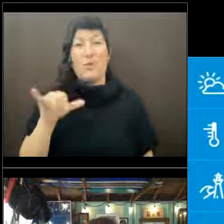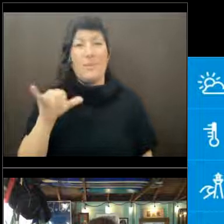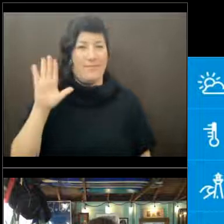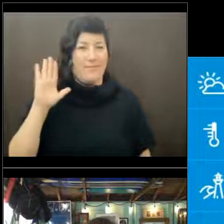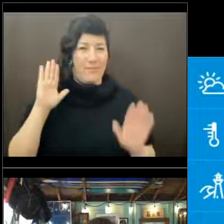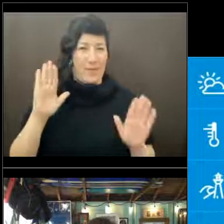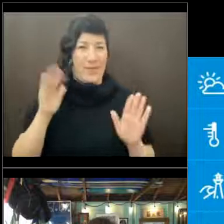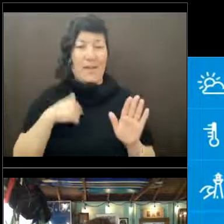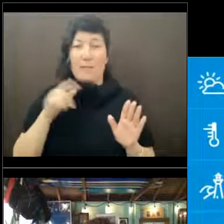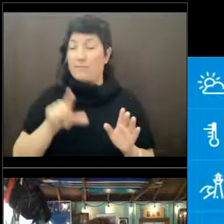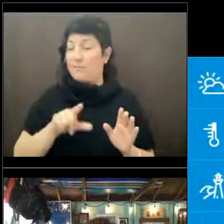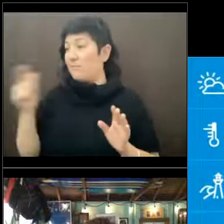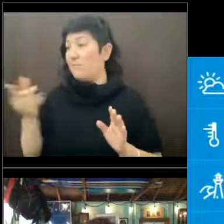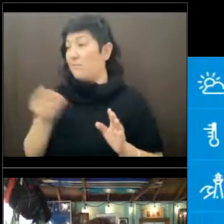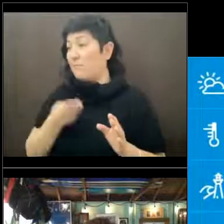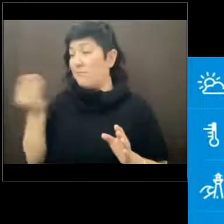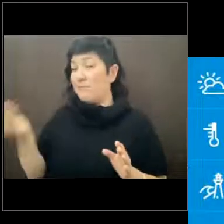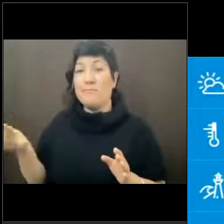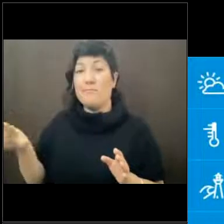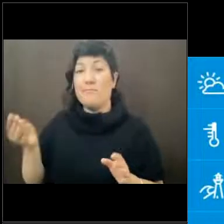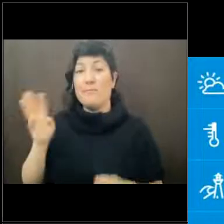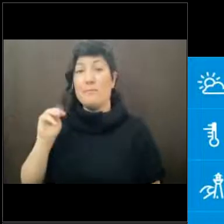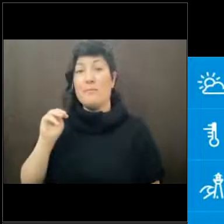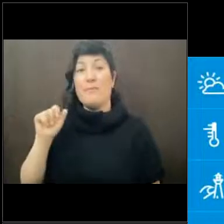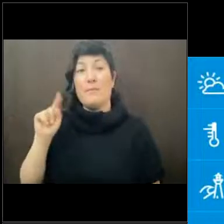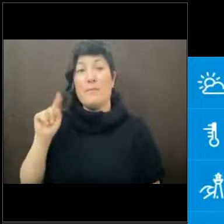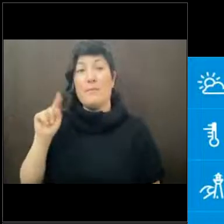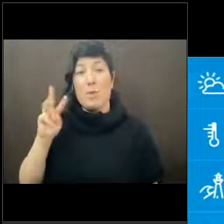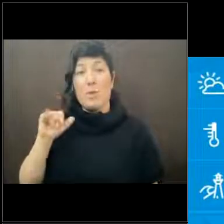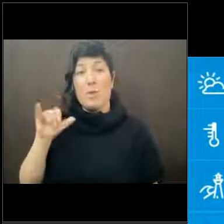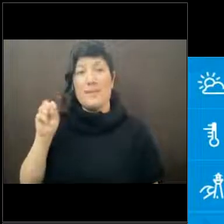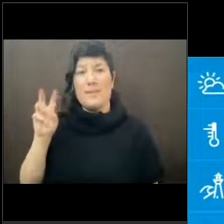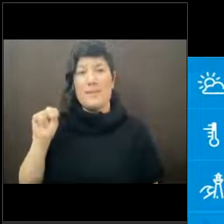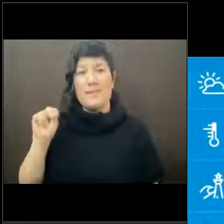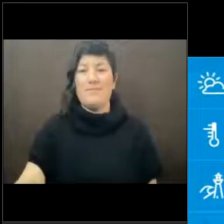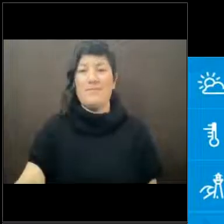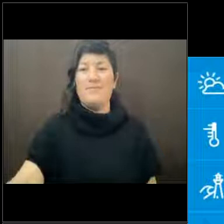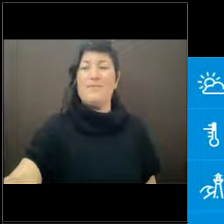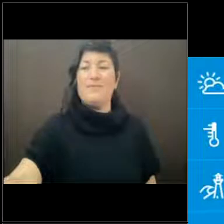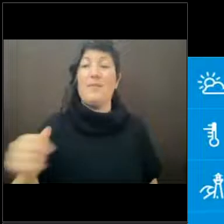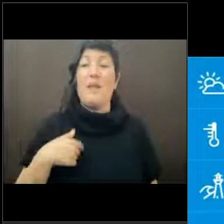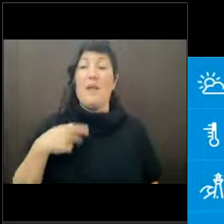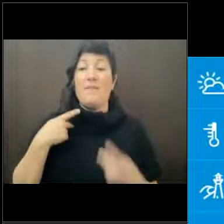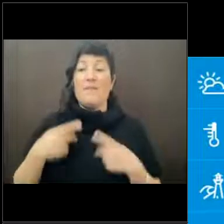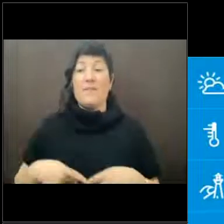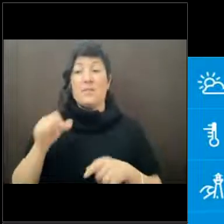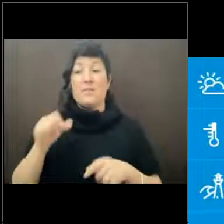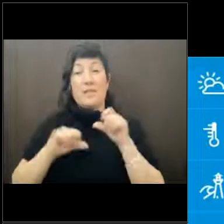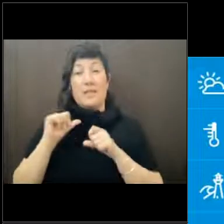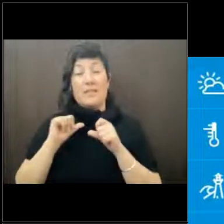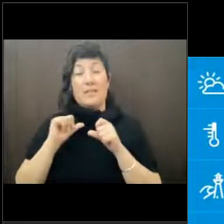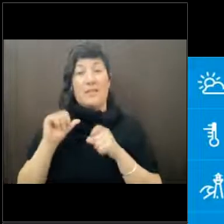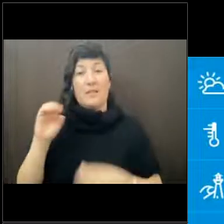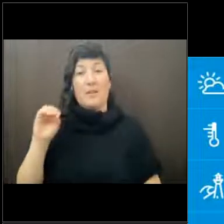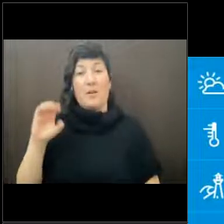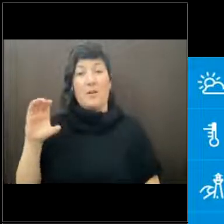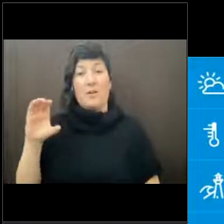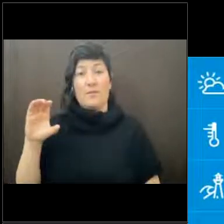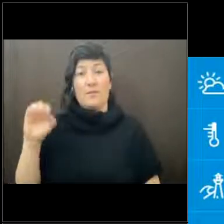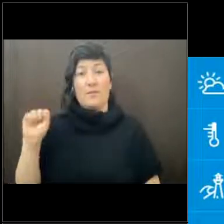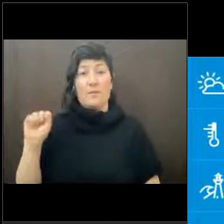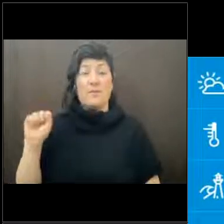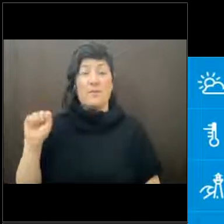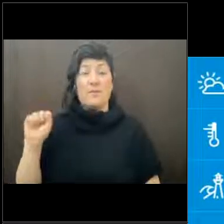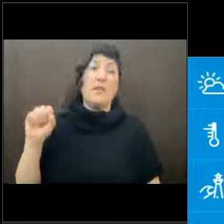I'm going to pass it on next to Mr. Matt Wilson. He's a physical scientist at the Office of Coast Survey, Hydrographic